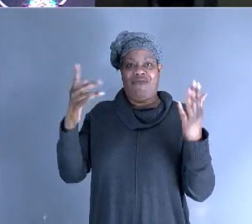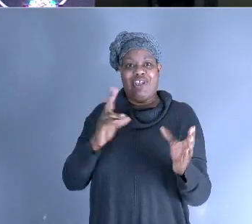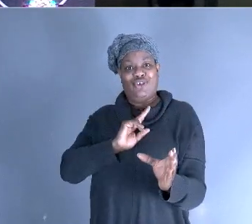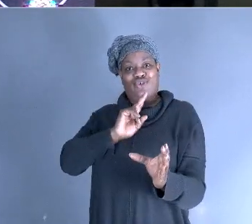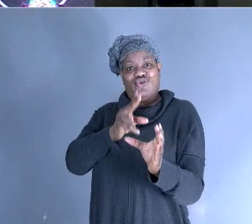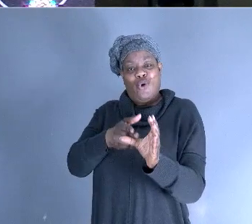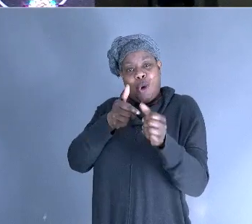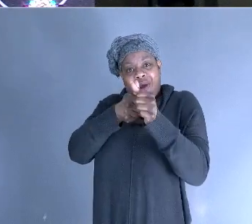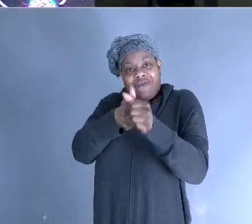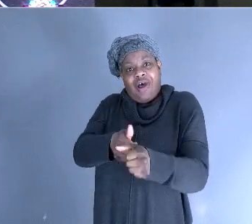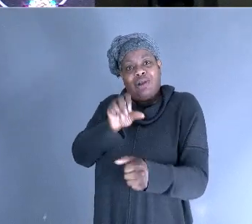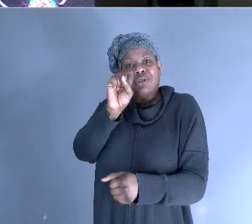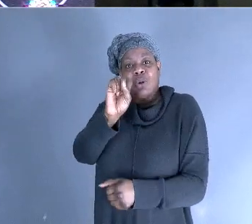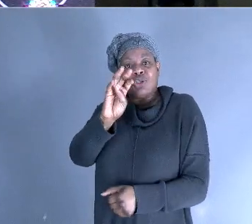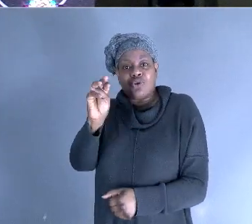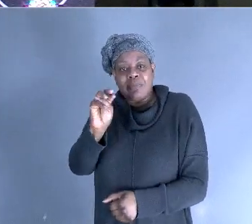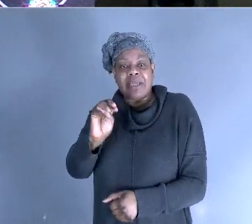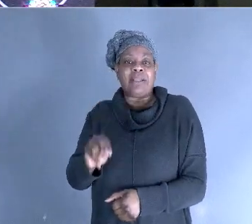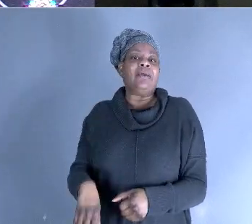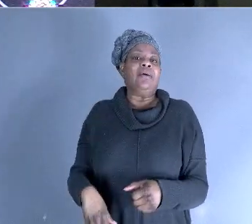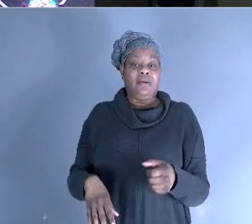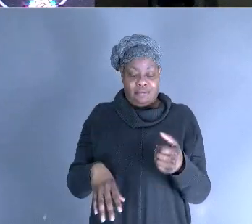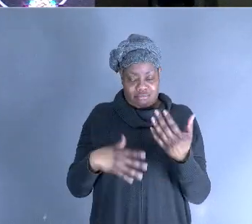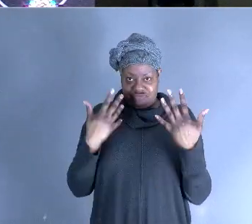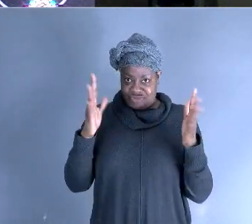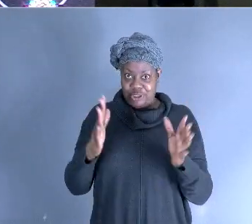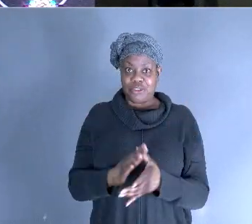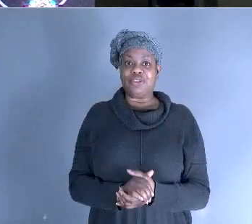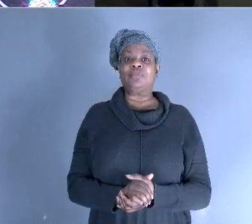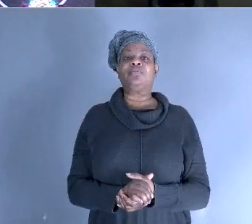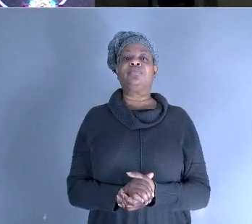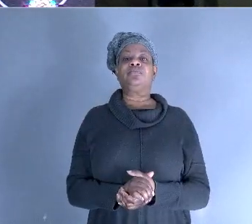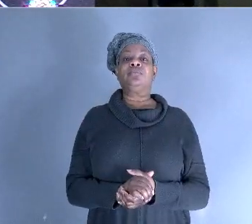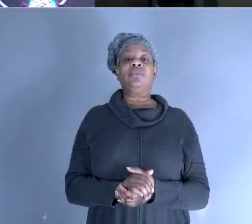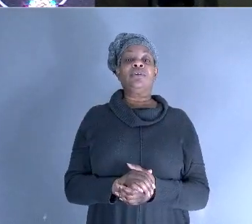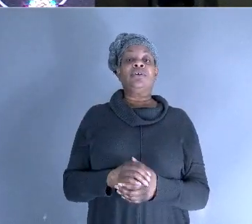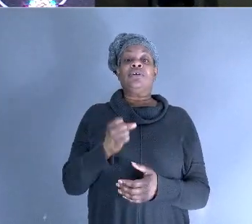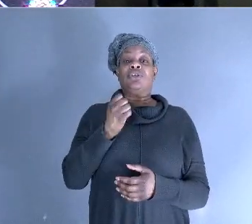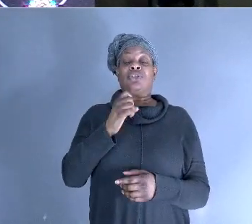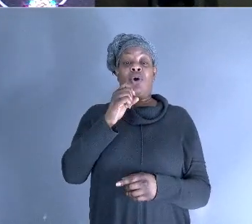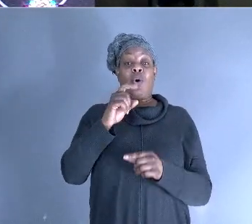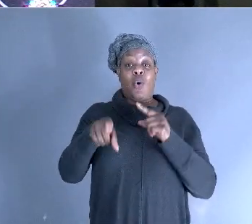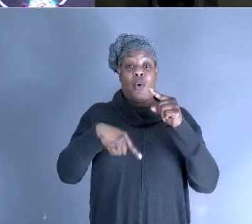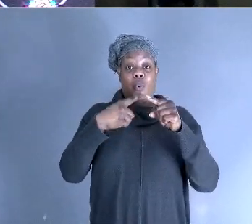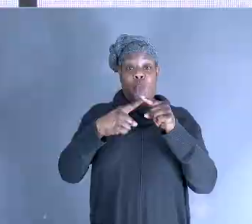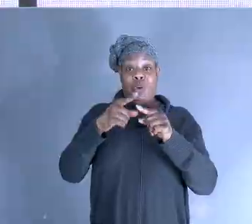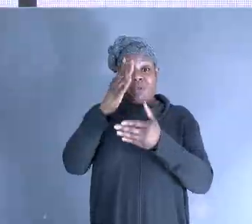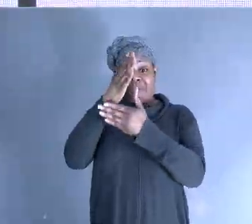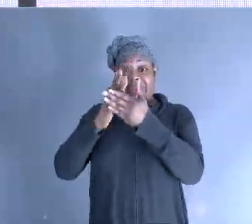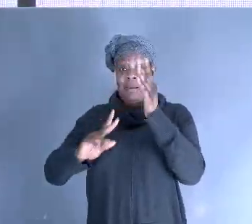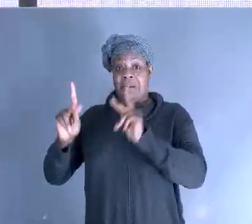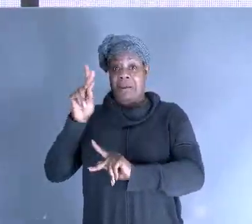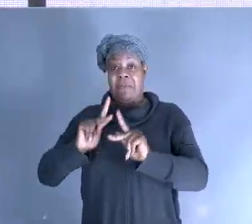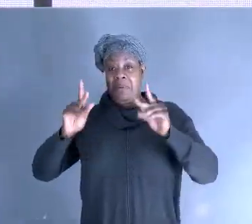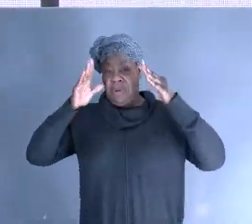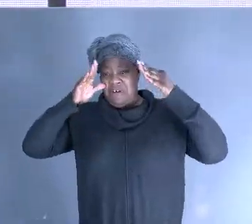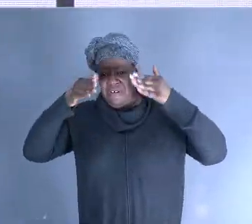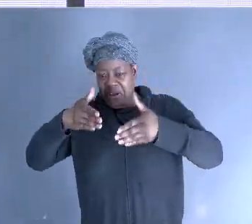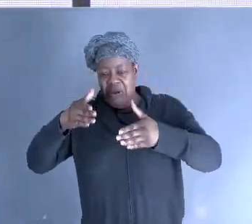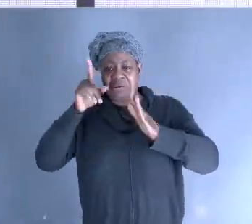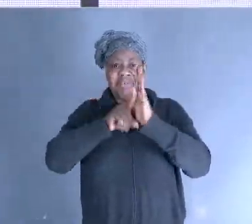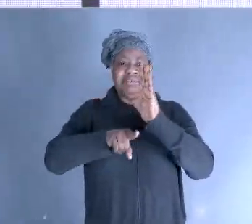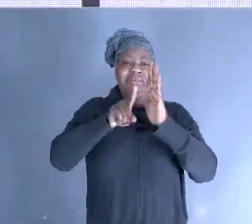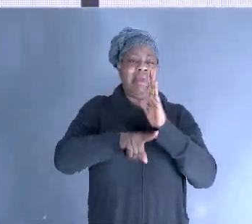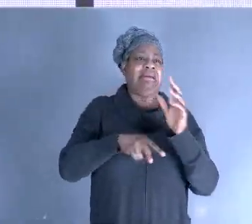social media platforms and outlets. You see so when others were looking at the negative when others were looking at the